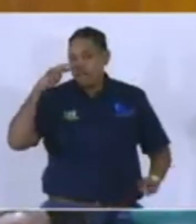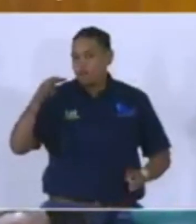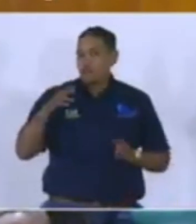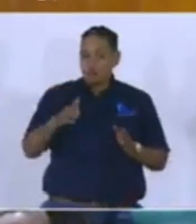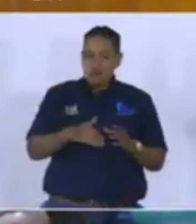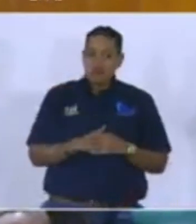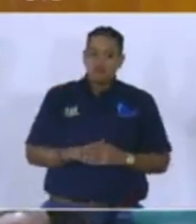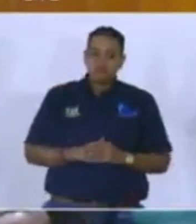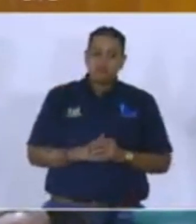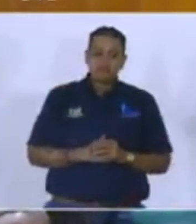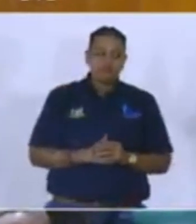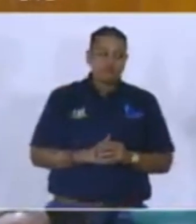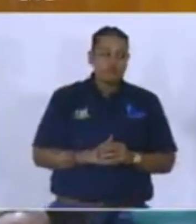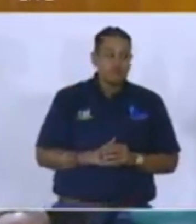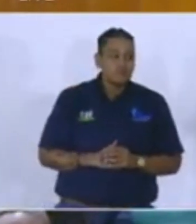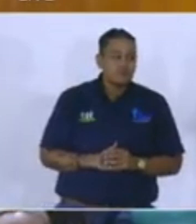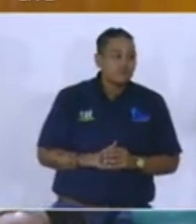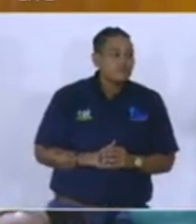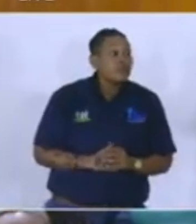Technology is